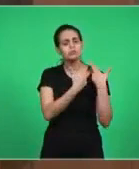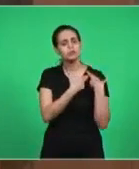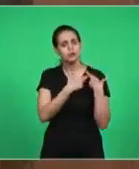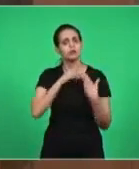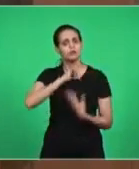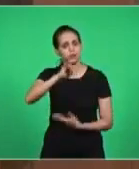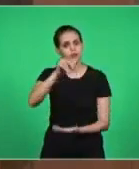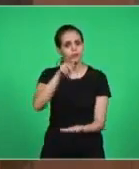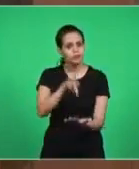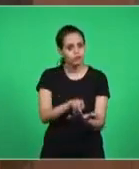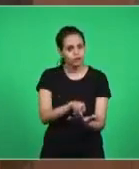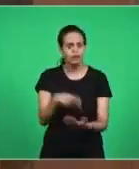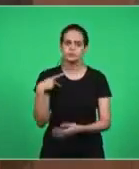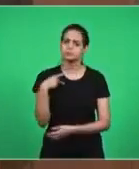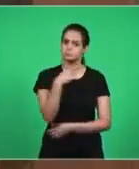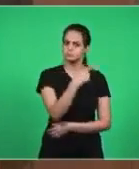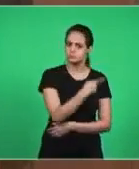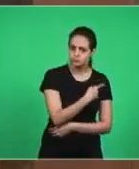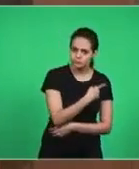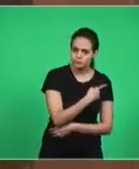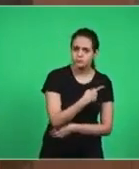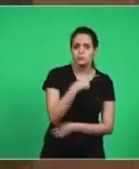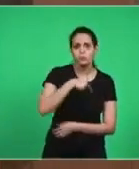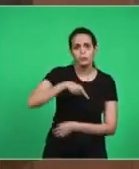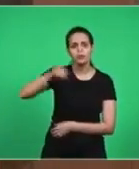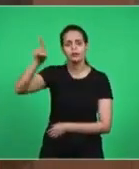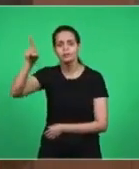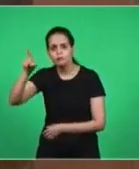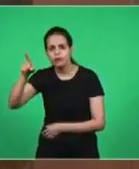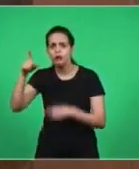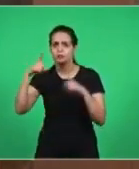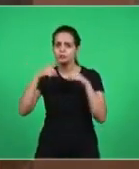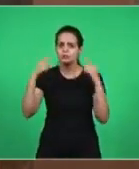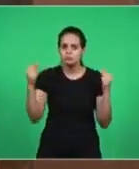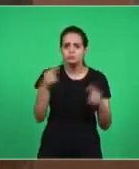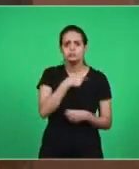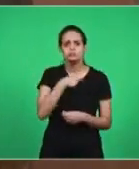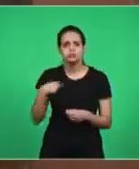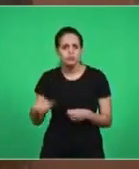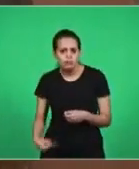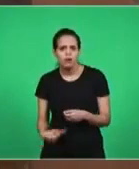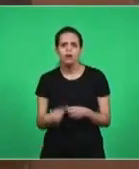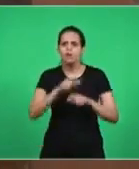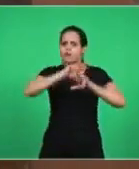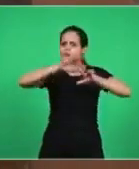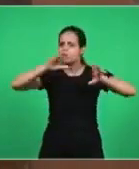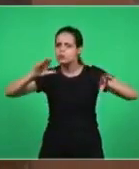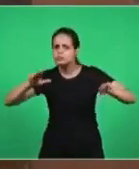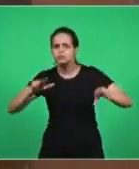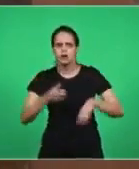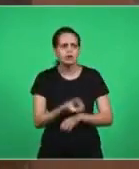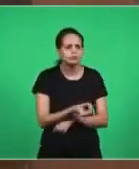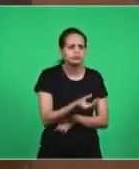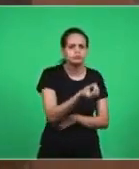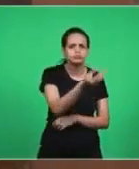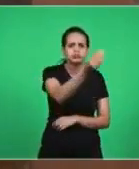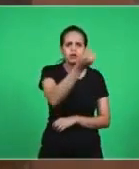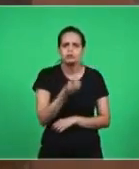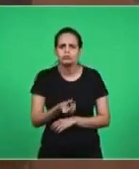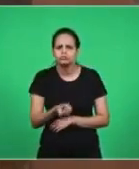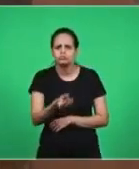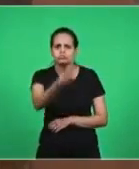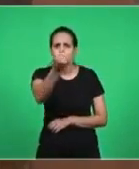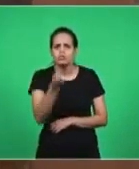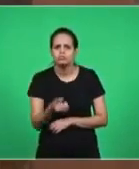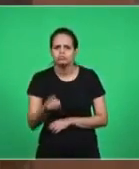have satellite, we have pastors that go from here all the way to Japan. We have people traveling all over the world. We have people